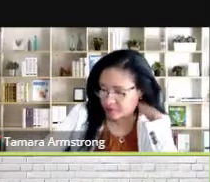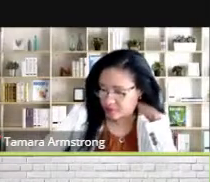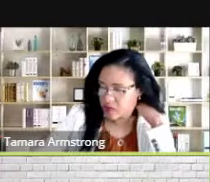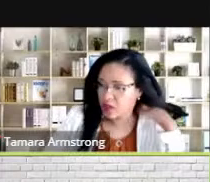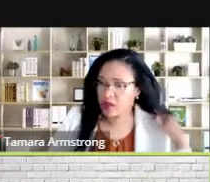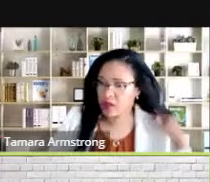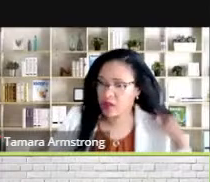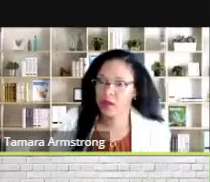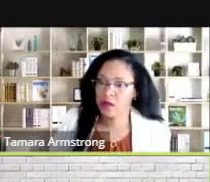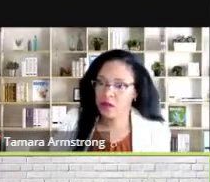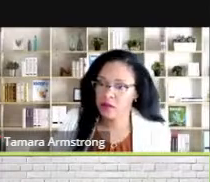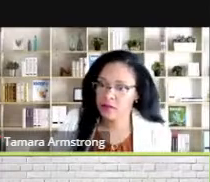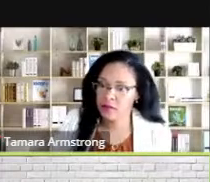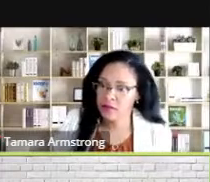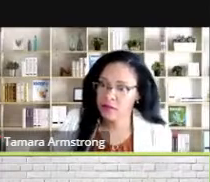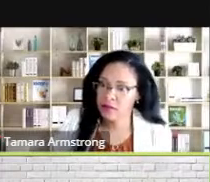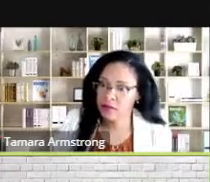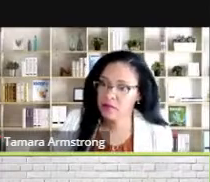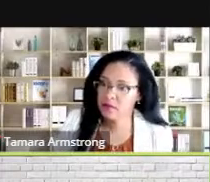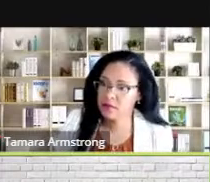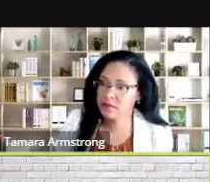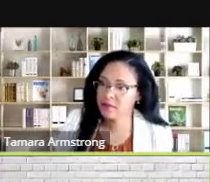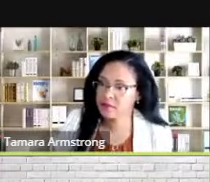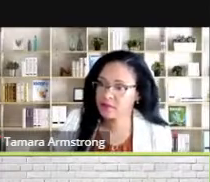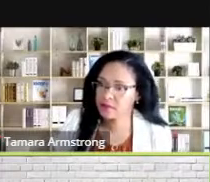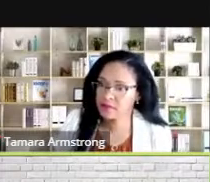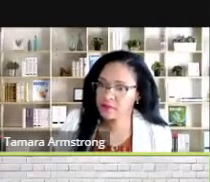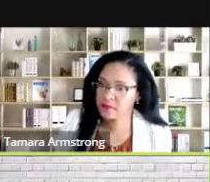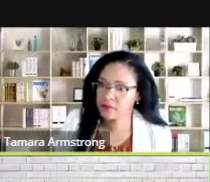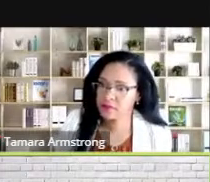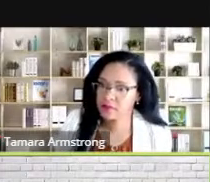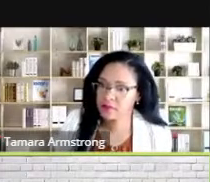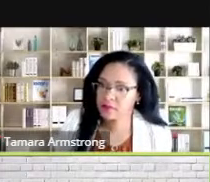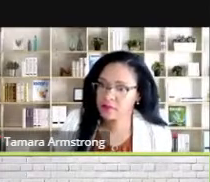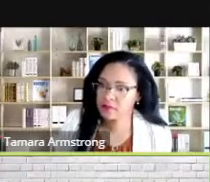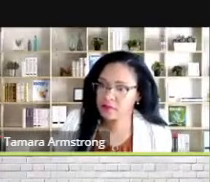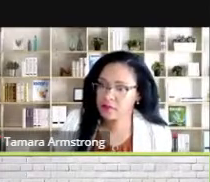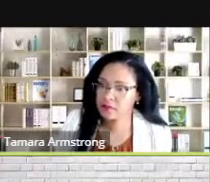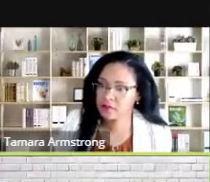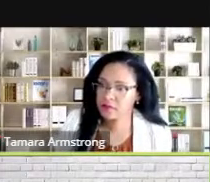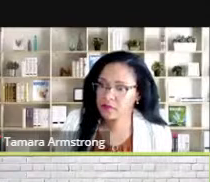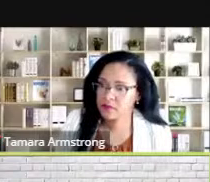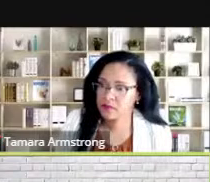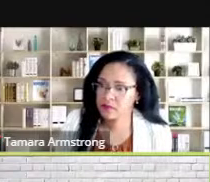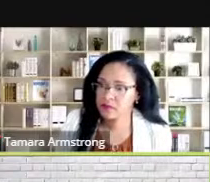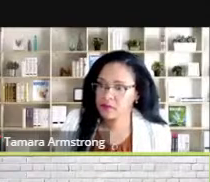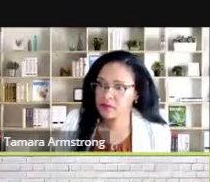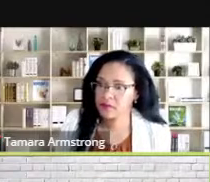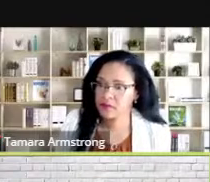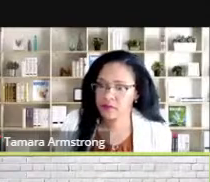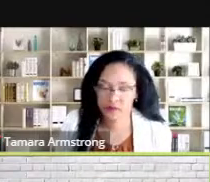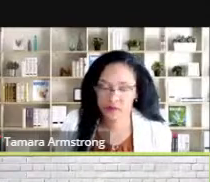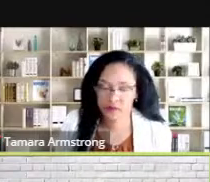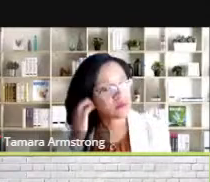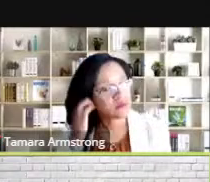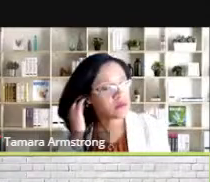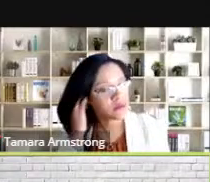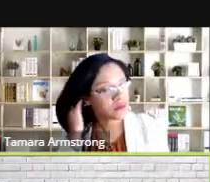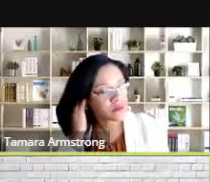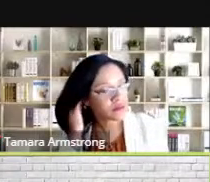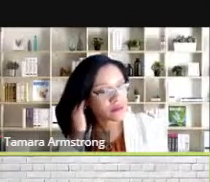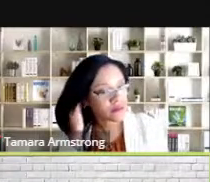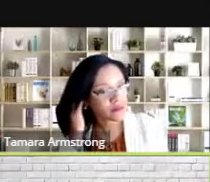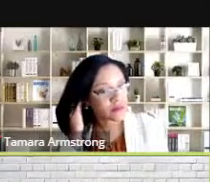It's how is it legal to mandate an experimental vaccine without full FDA approval? Can